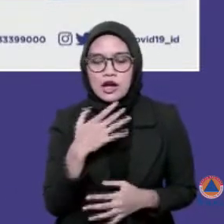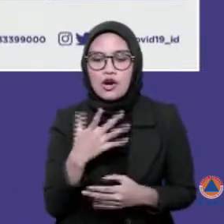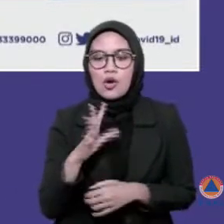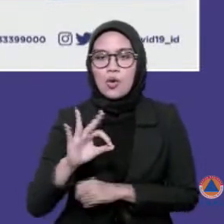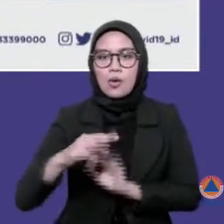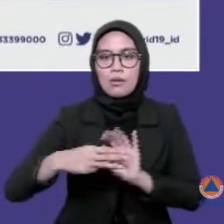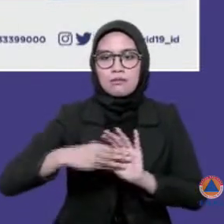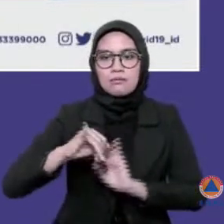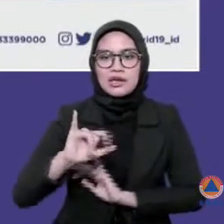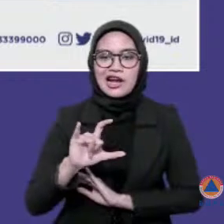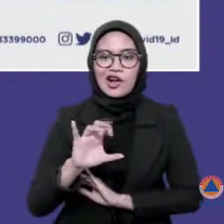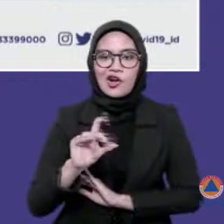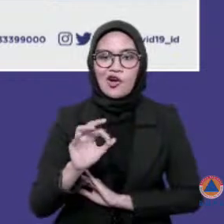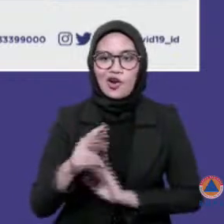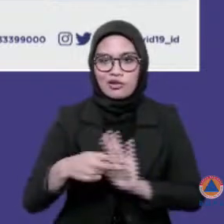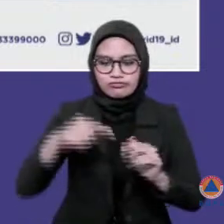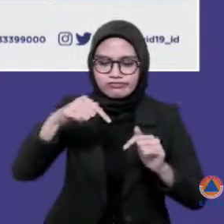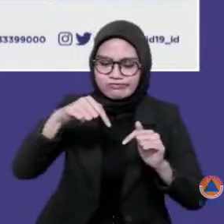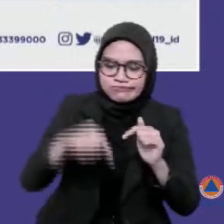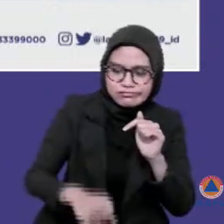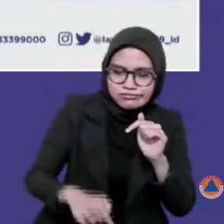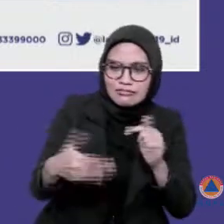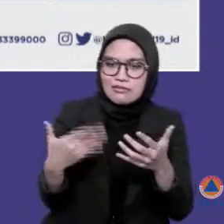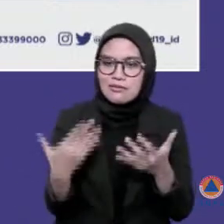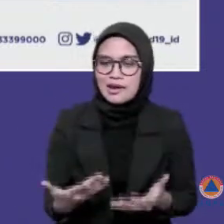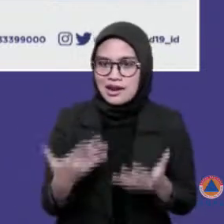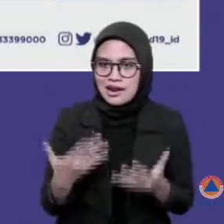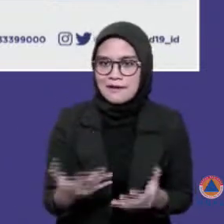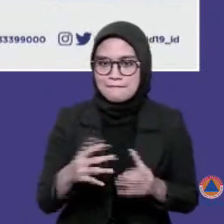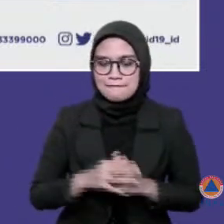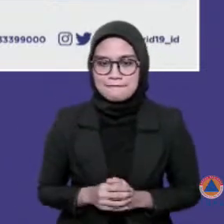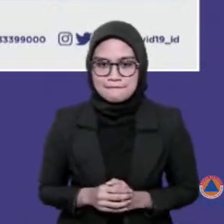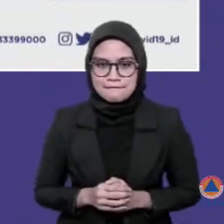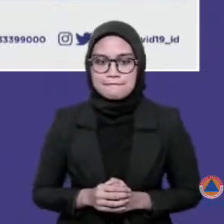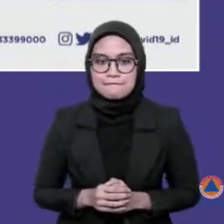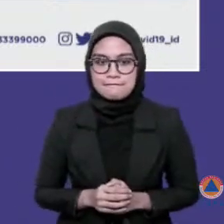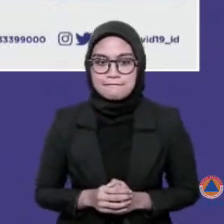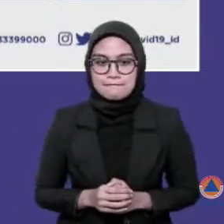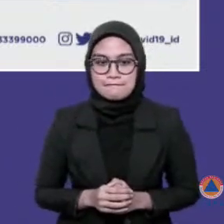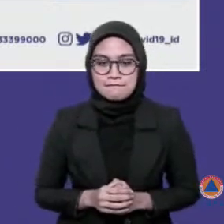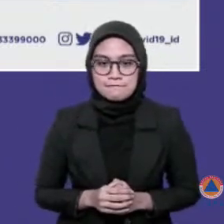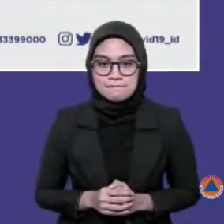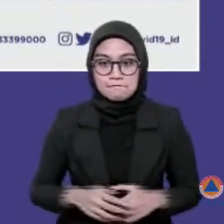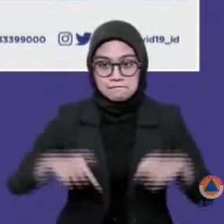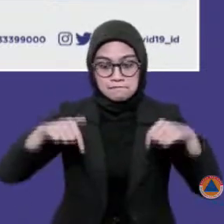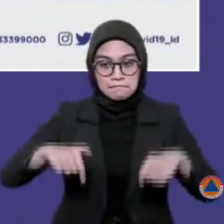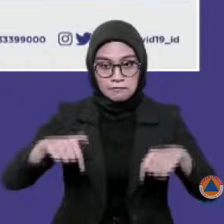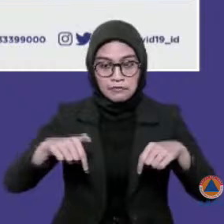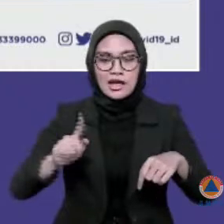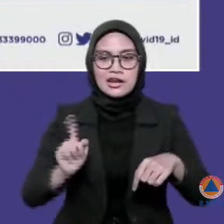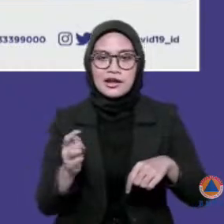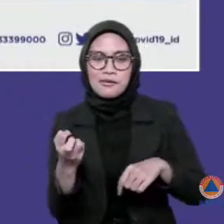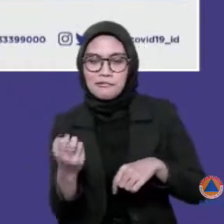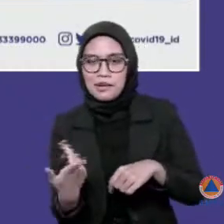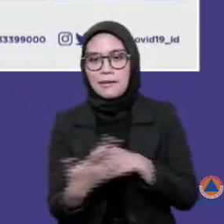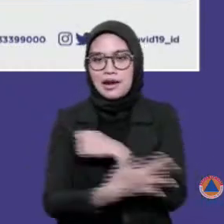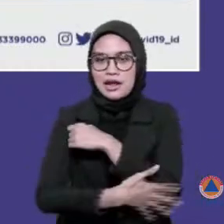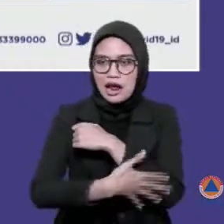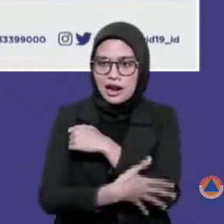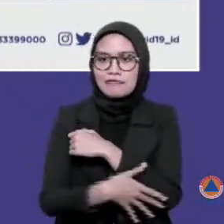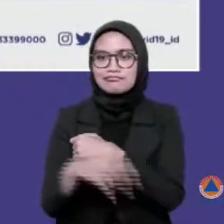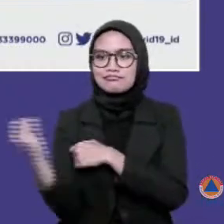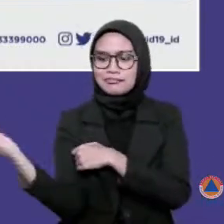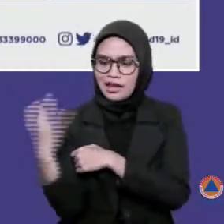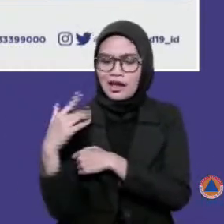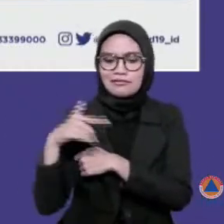the Omicron variant. And to date, several regions or countries have confirmed cases